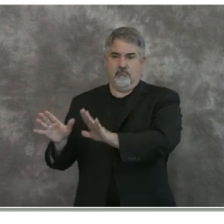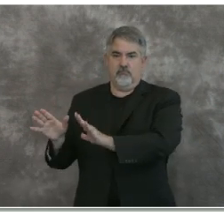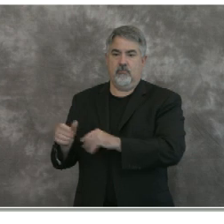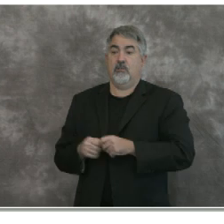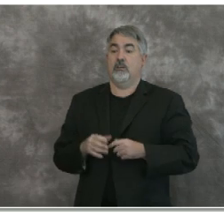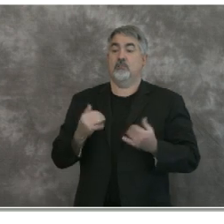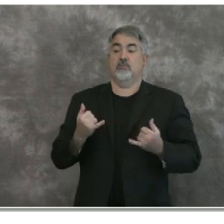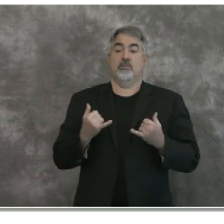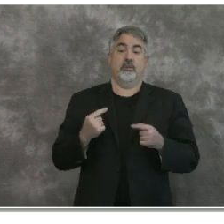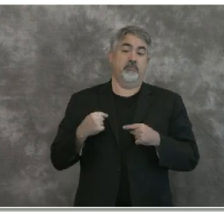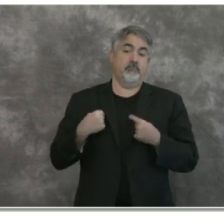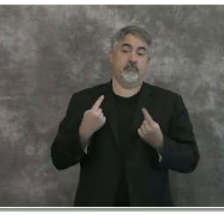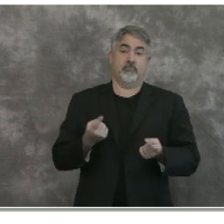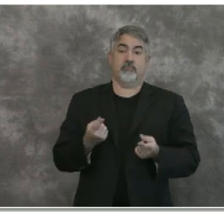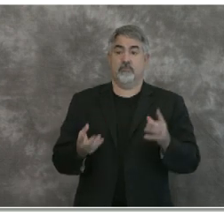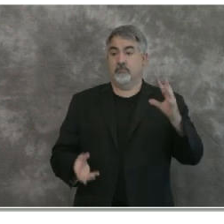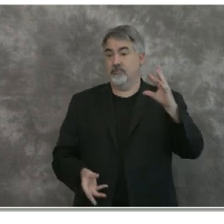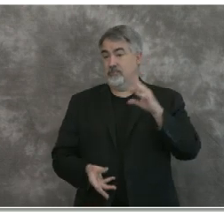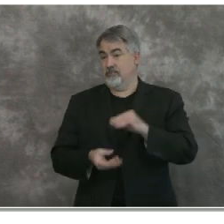out of the total we reported of